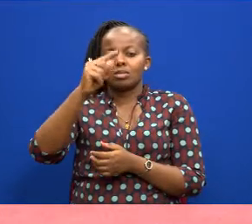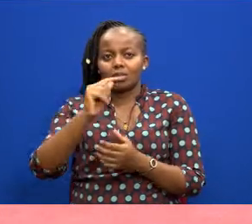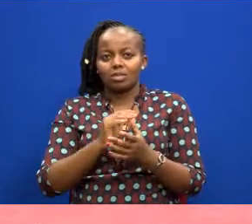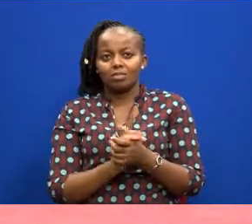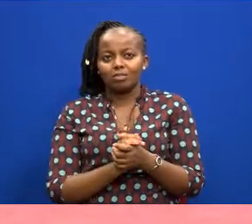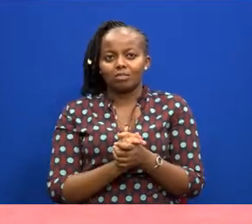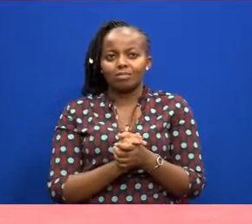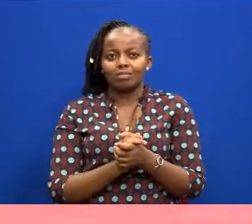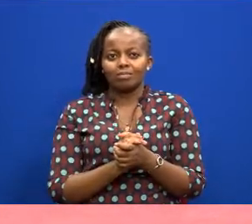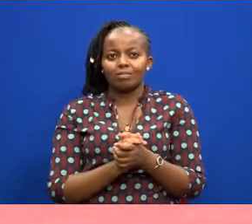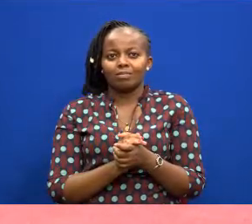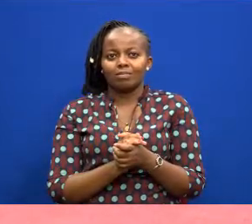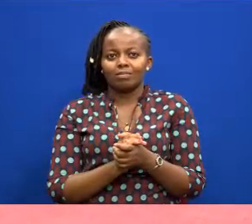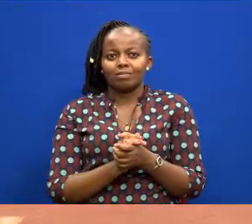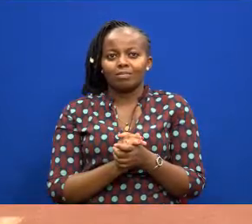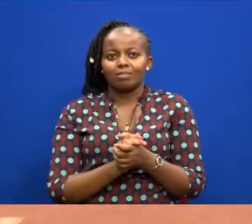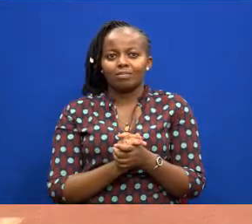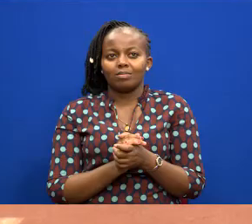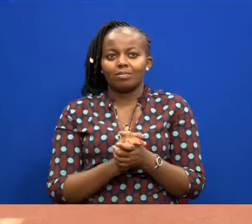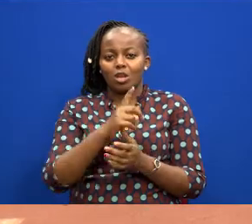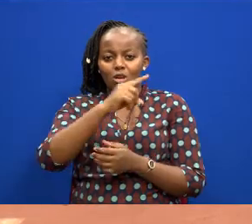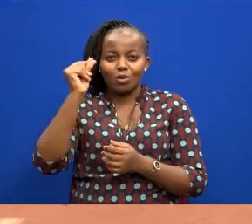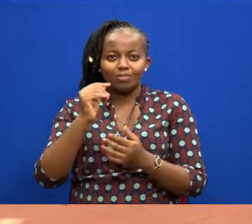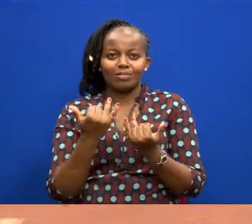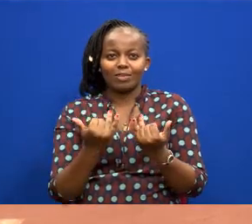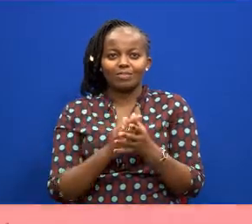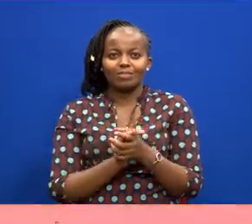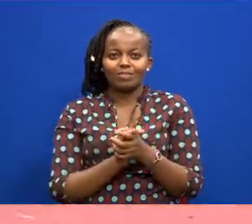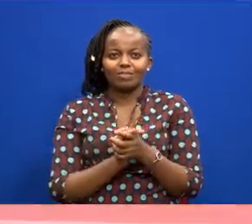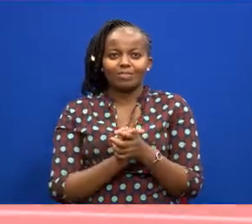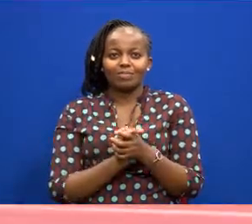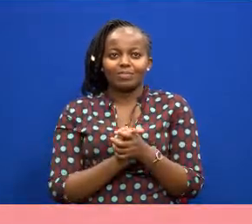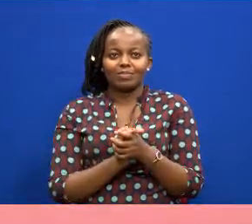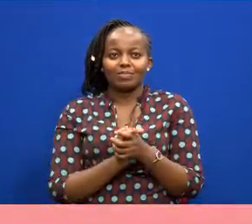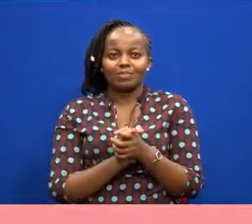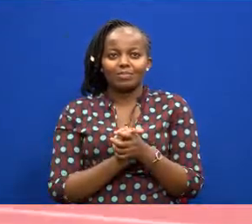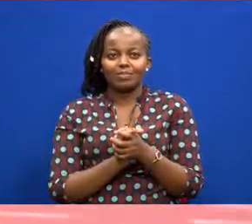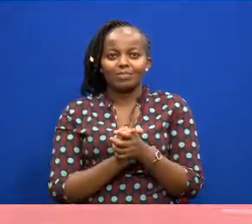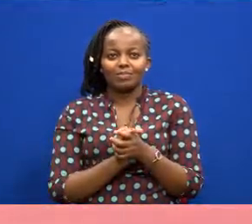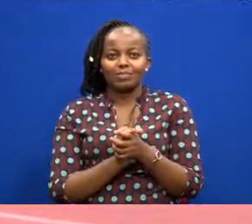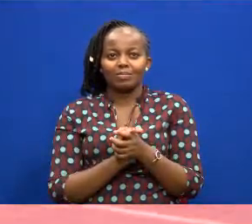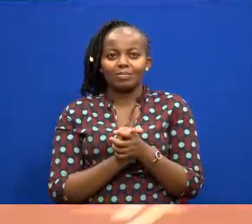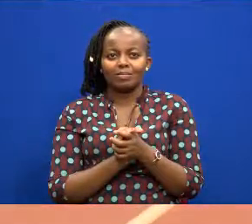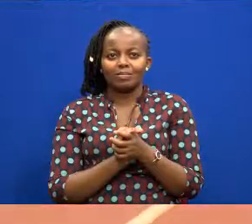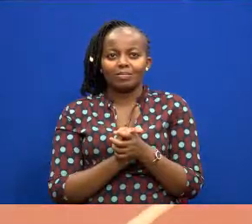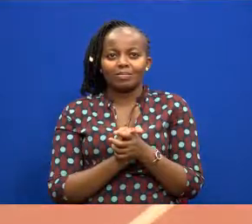Set. 2 to 3 meters ahead of you. Go. Keep your body